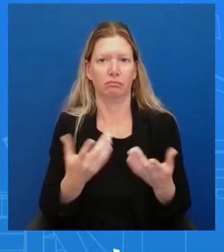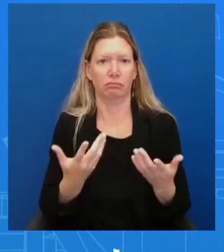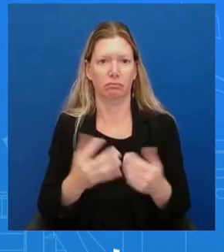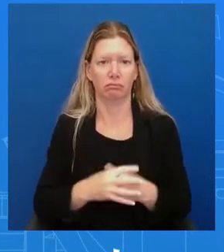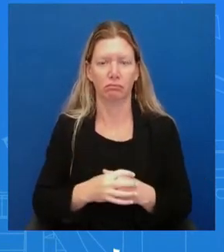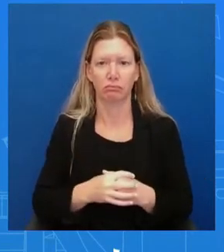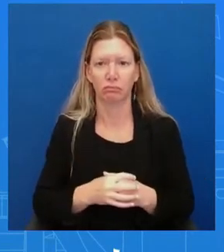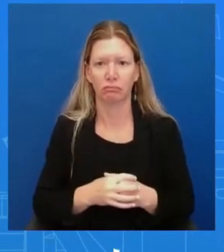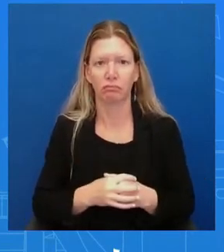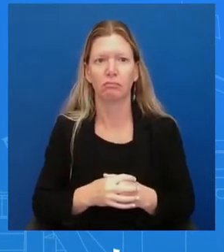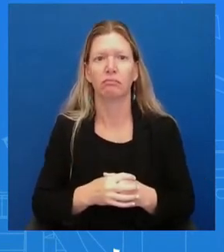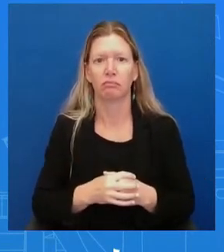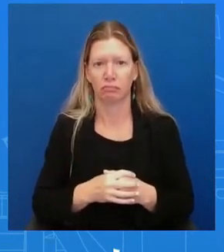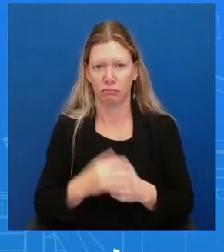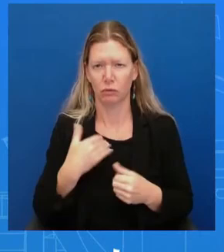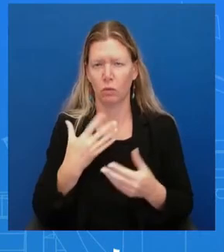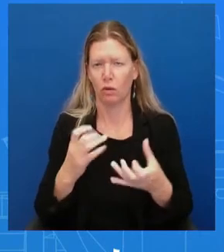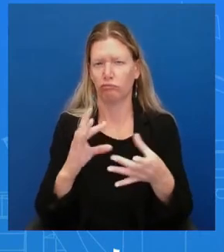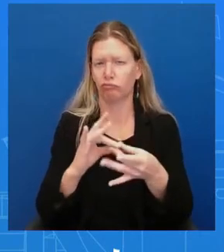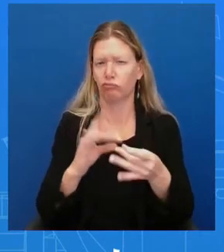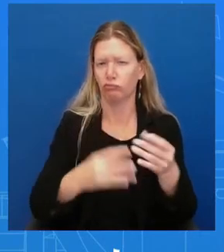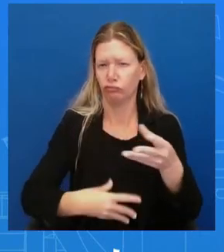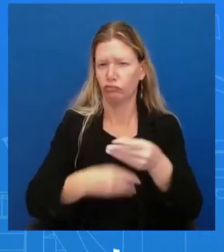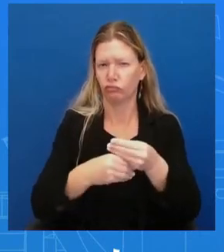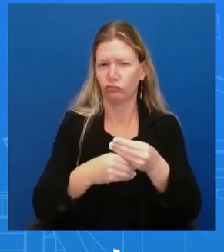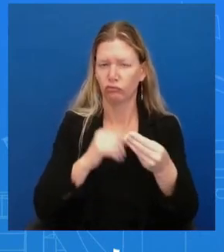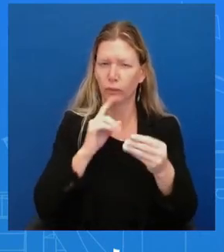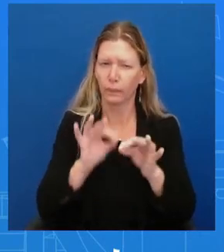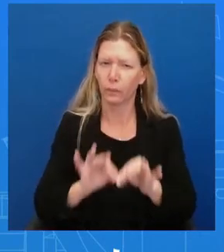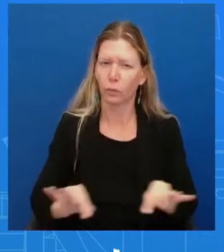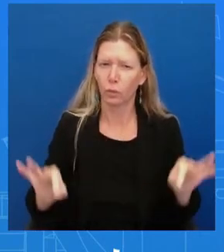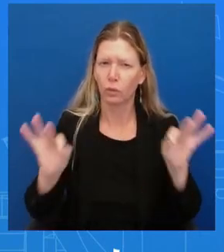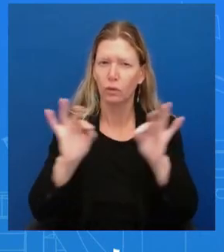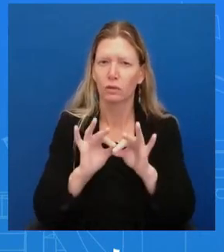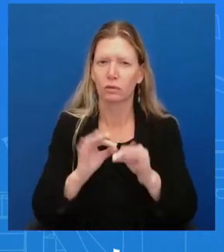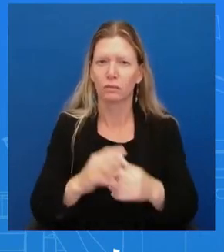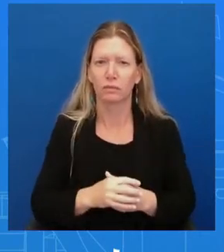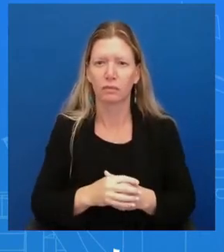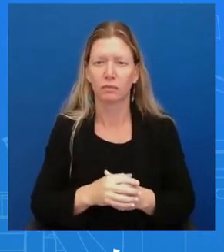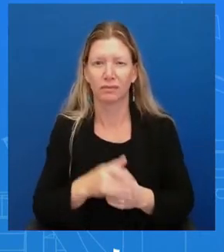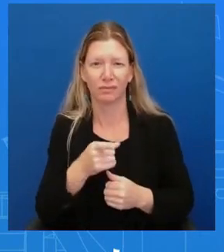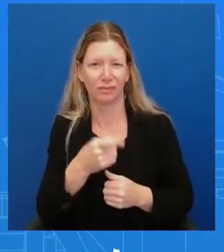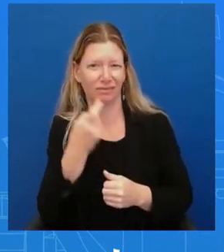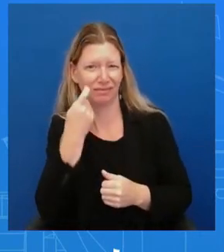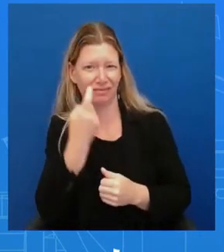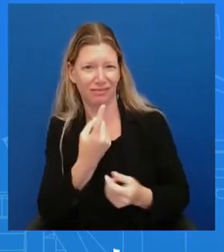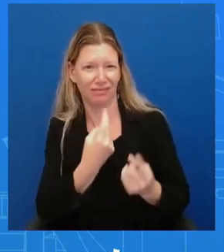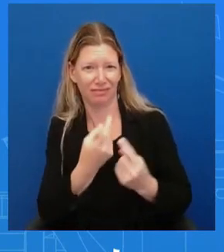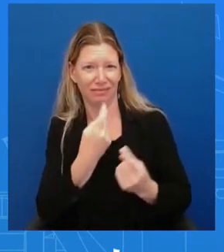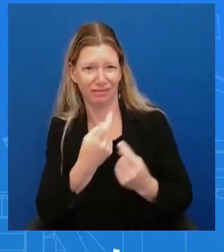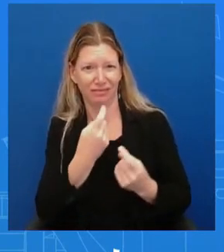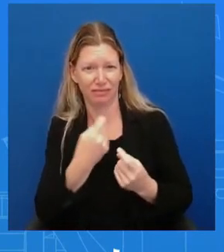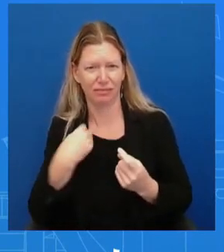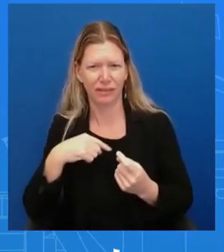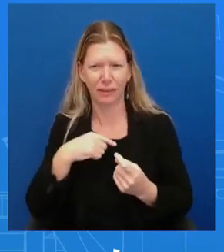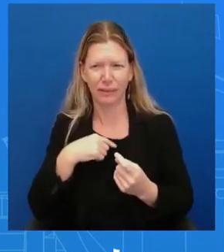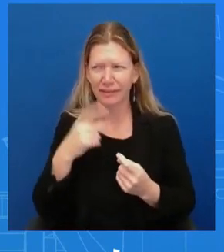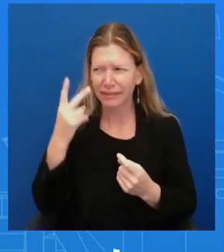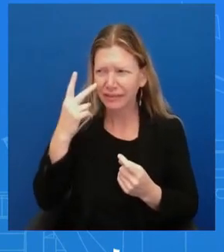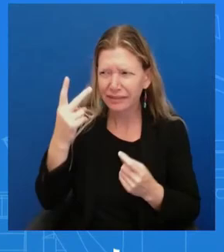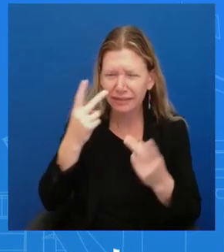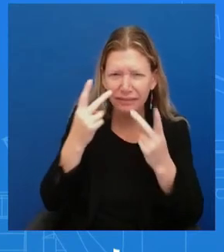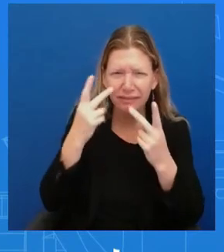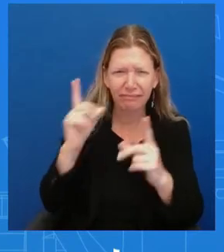I think it's important here. As you just stated in your questions, what we've been hearing out there, a lot of misinformation done on